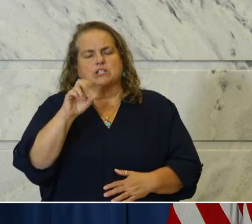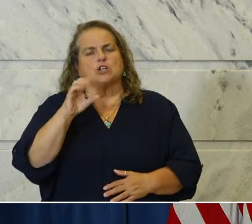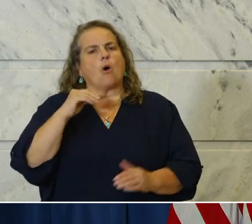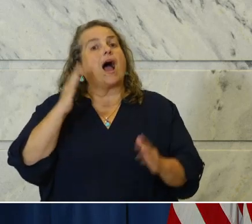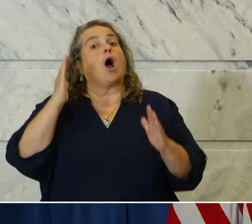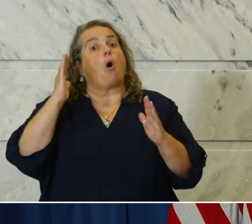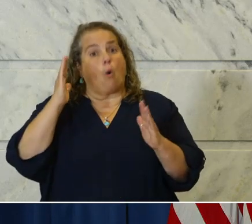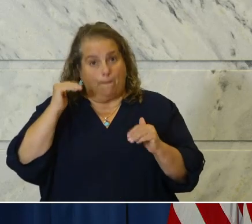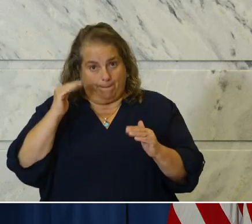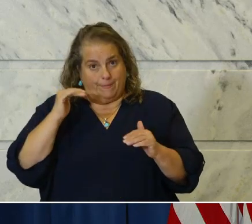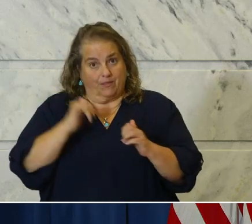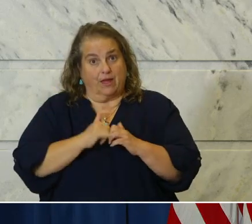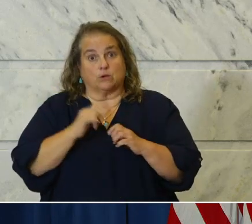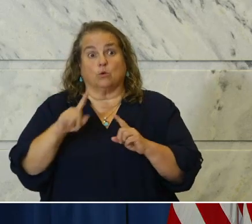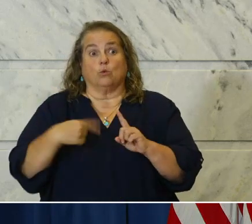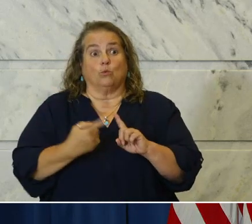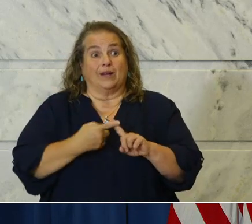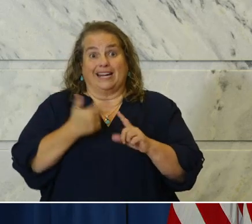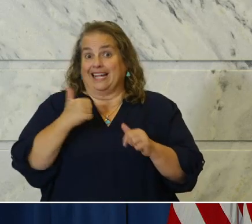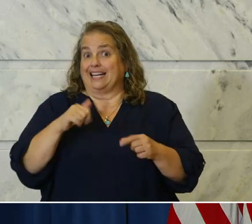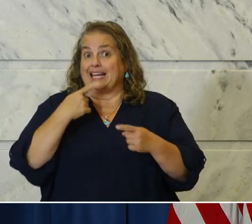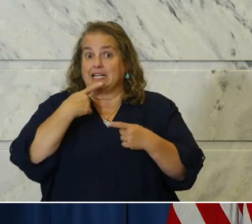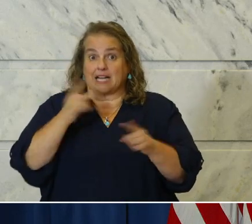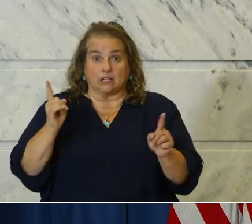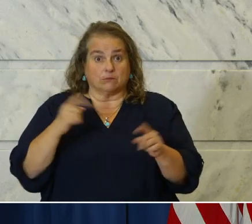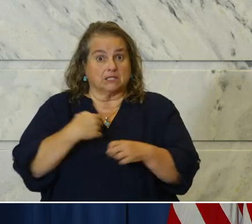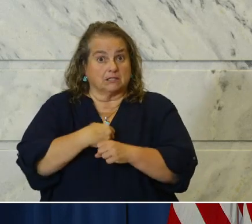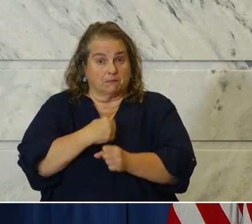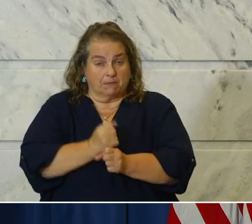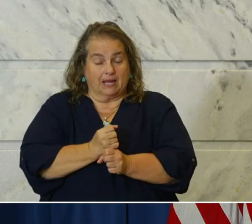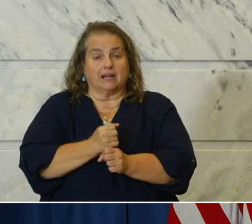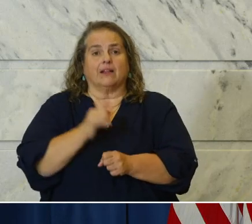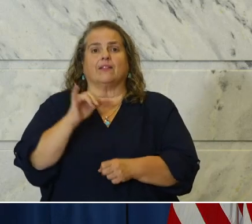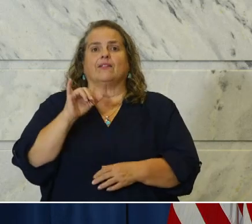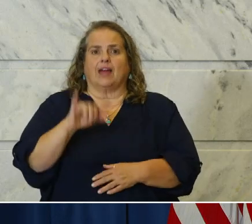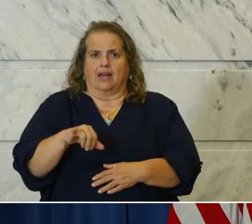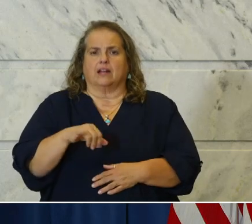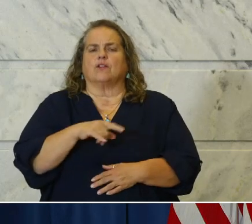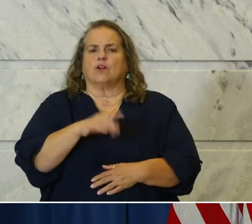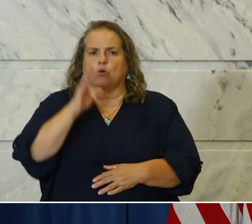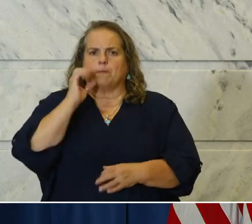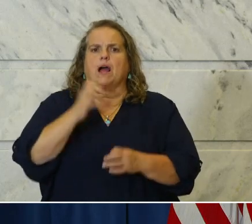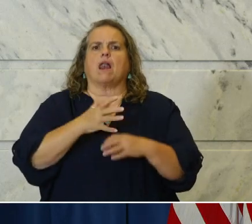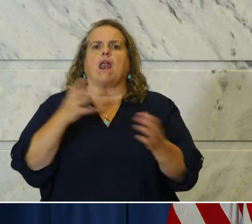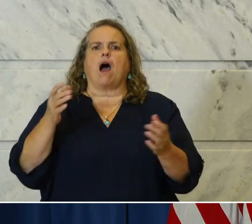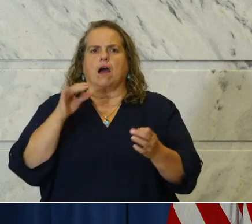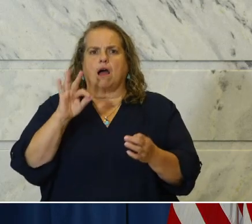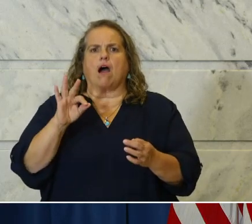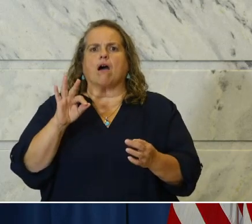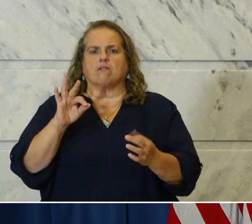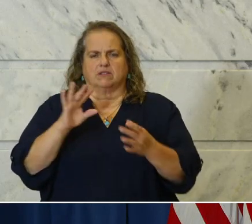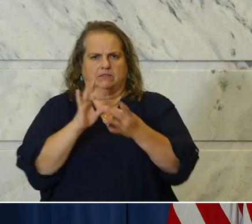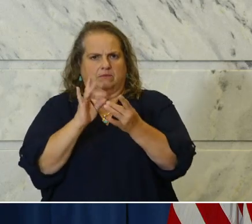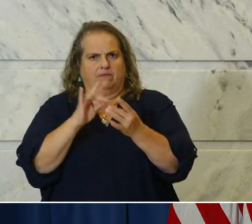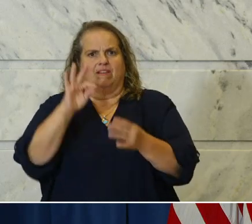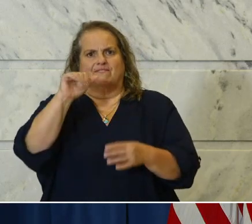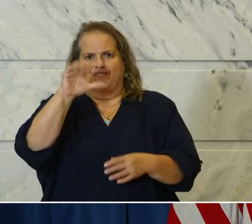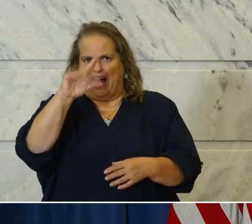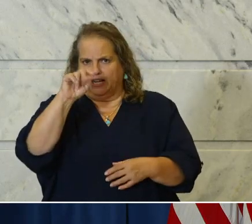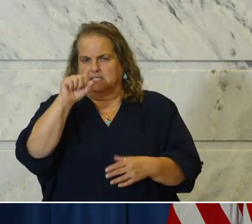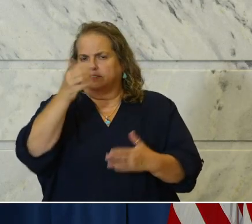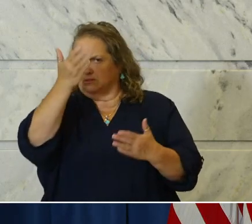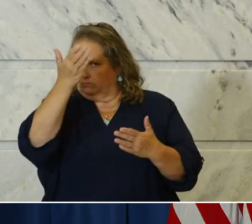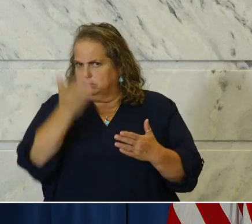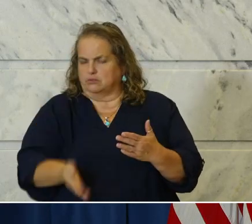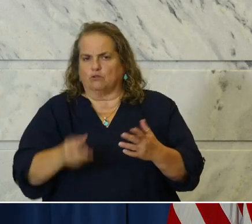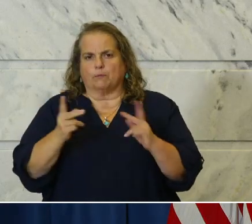hope whenever any announcement is made that there is a lot of context and a lot of facts that are put